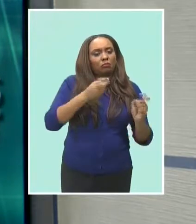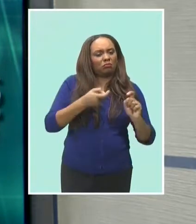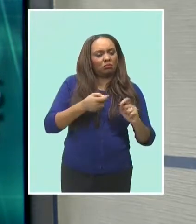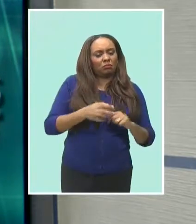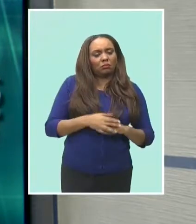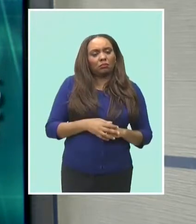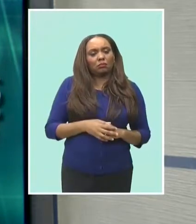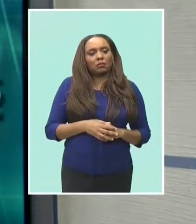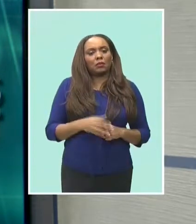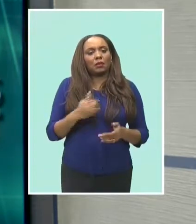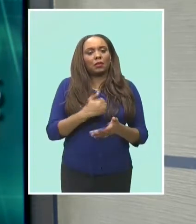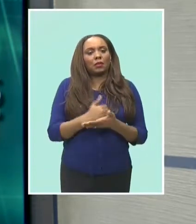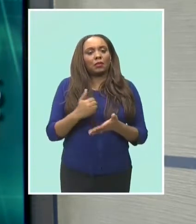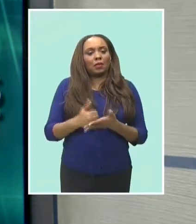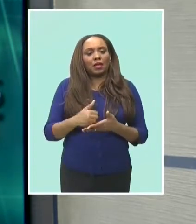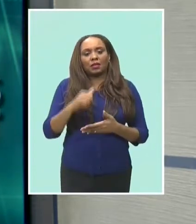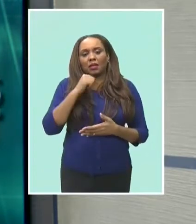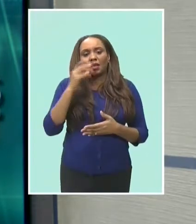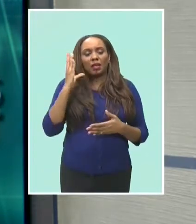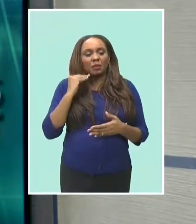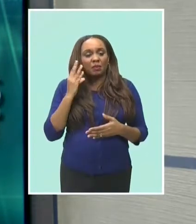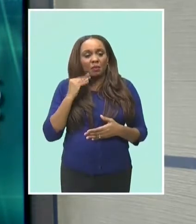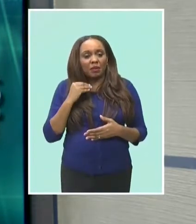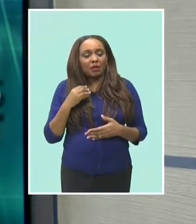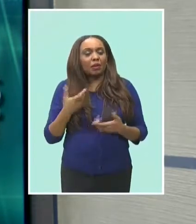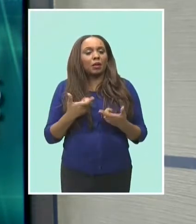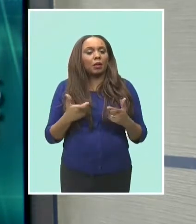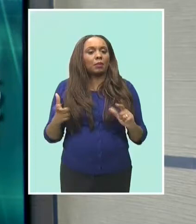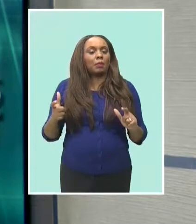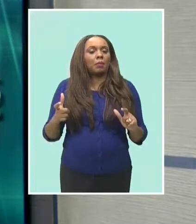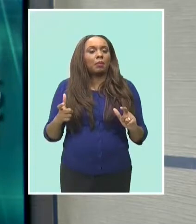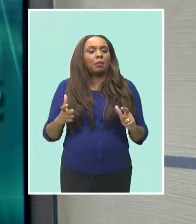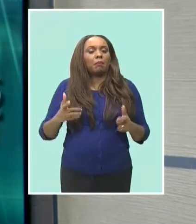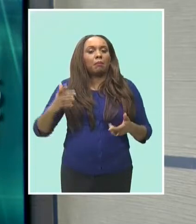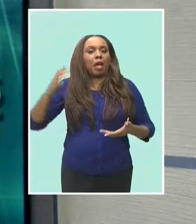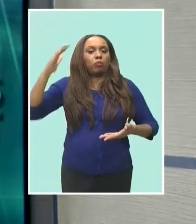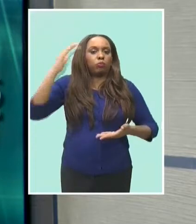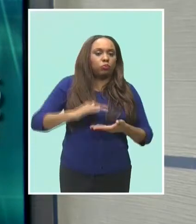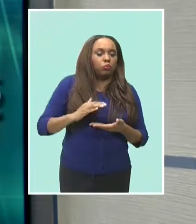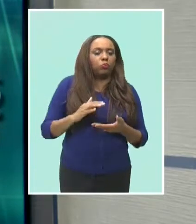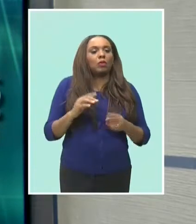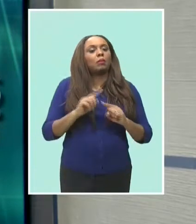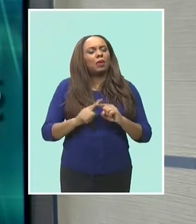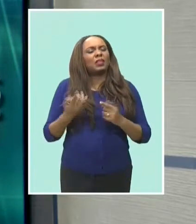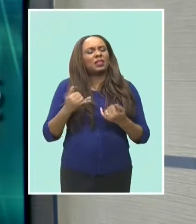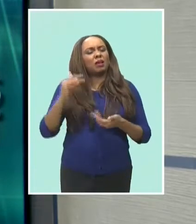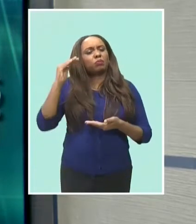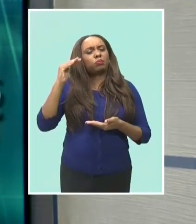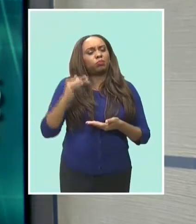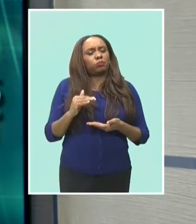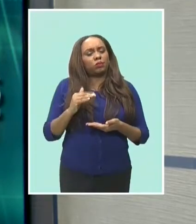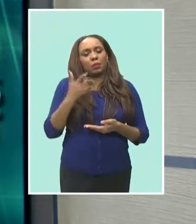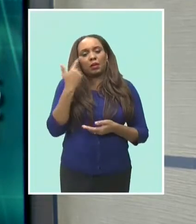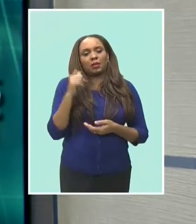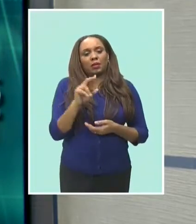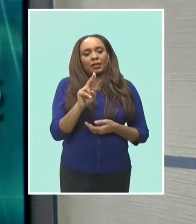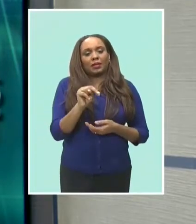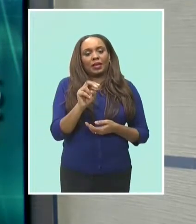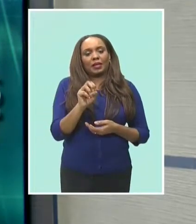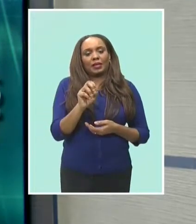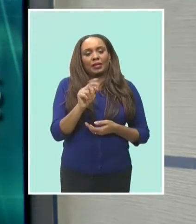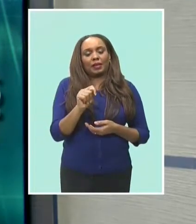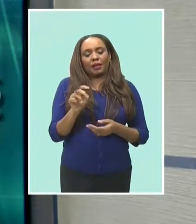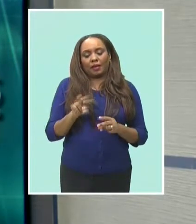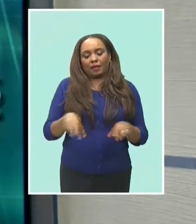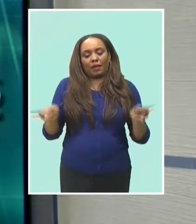experience a haircut, there were indeed losses to the sector, and that's because of the net present value of the assets. Ms. Wellington also says some